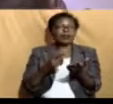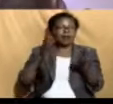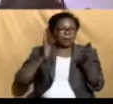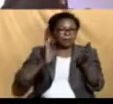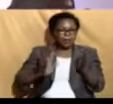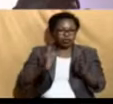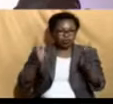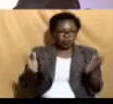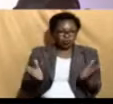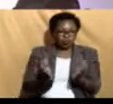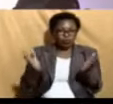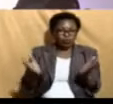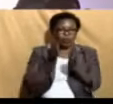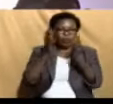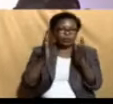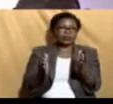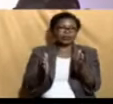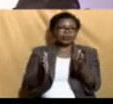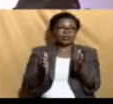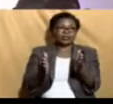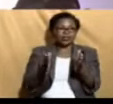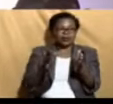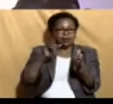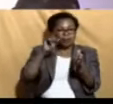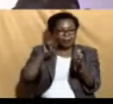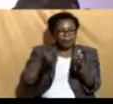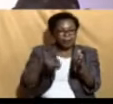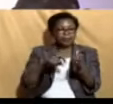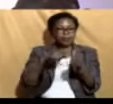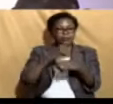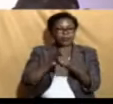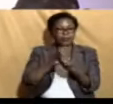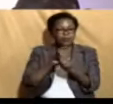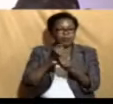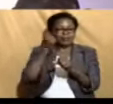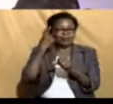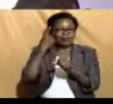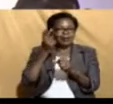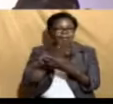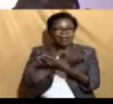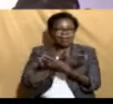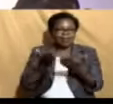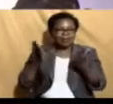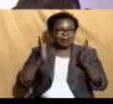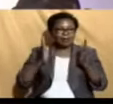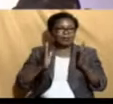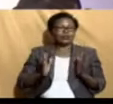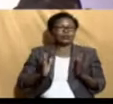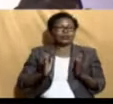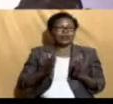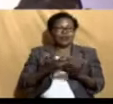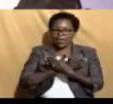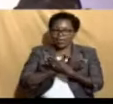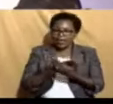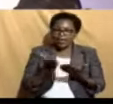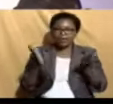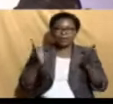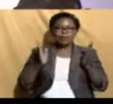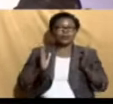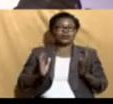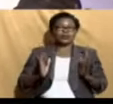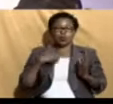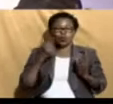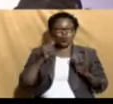promoter is should be permissively construed so that any person, and we lay emphasis on this, any